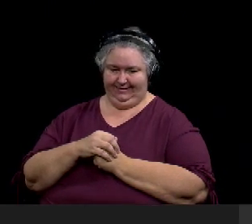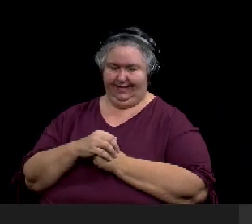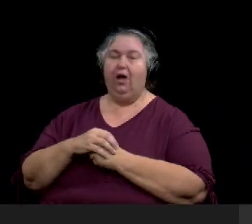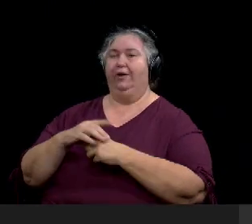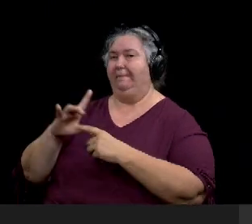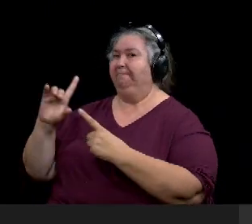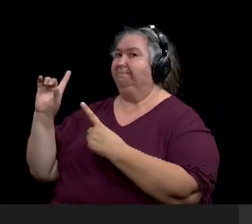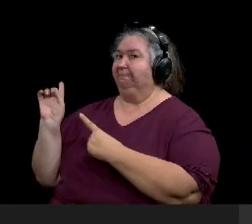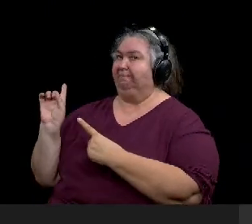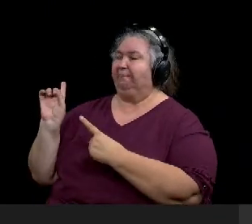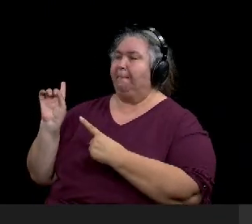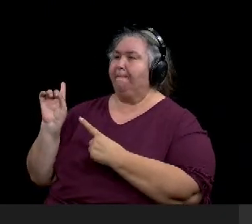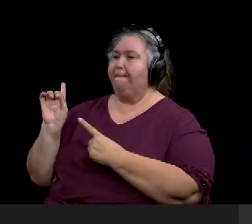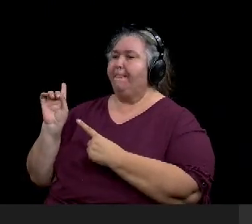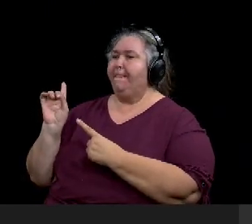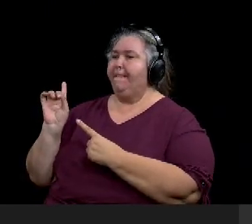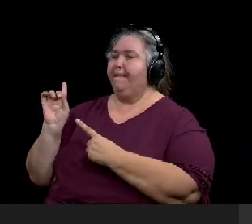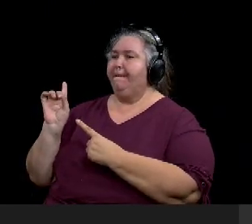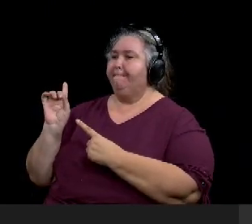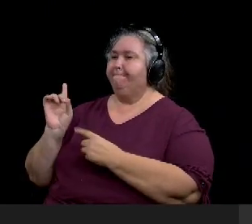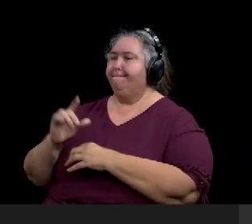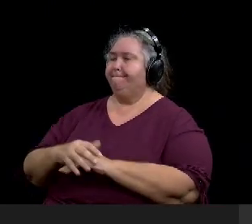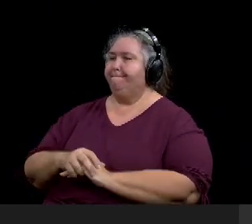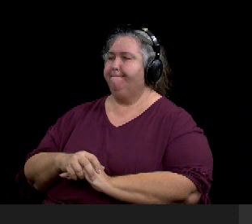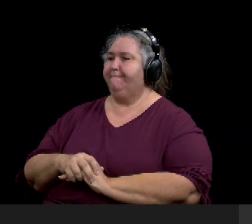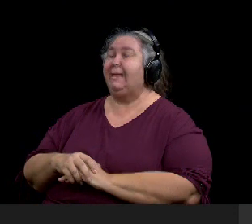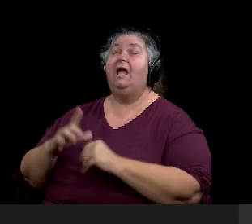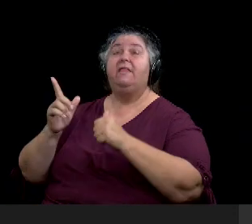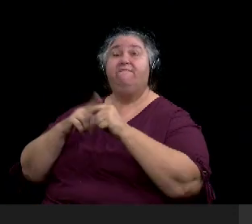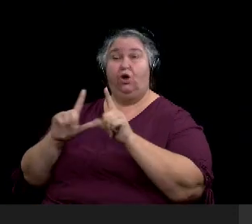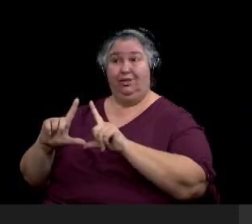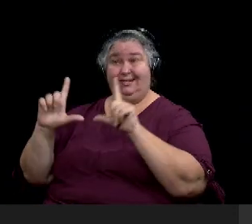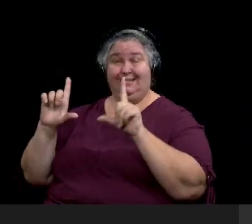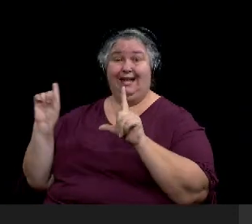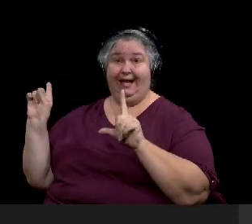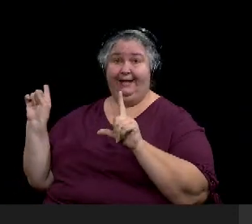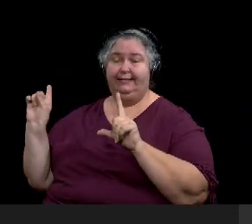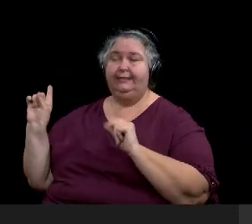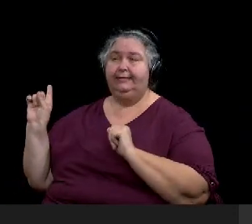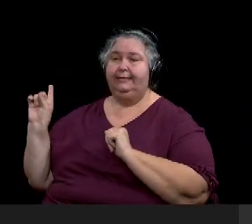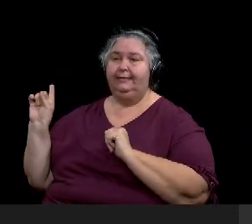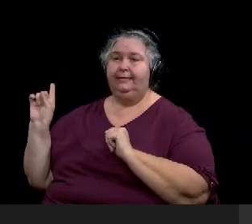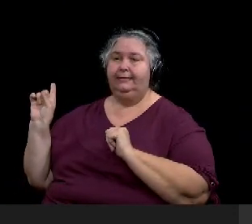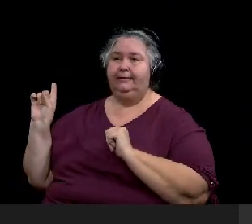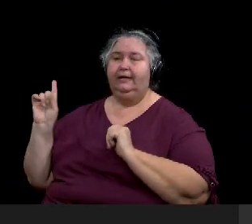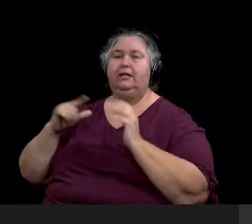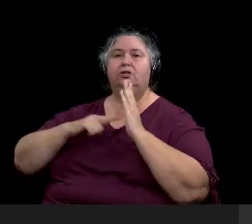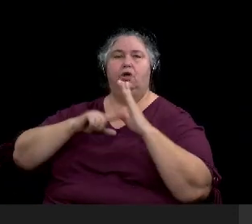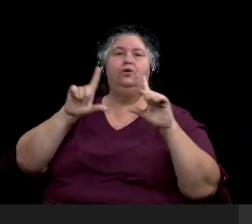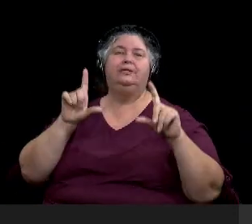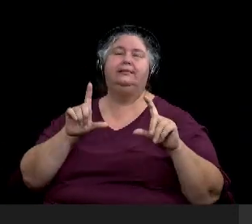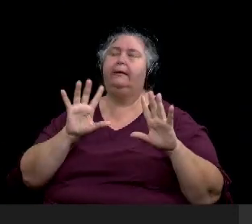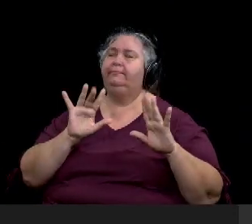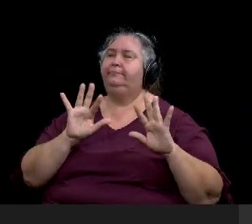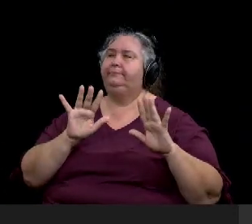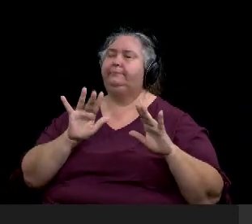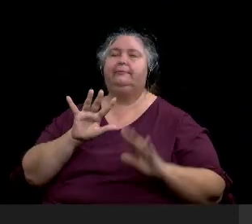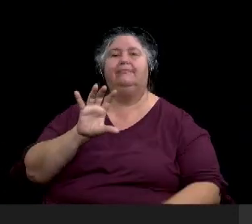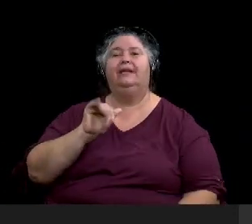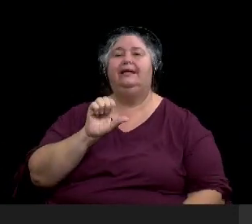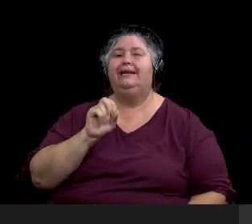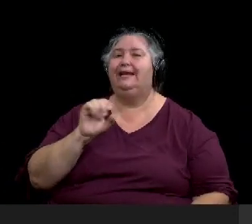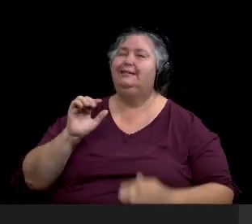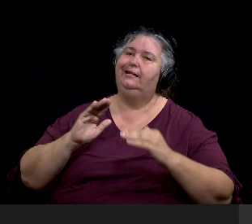is the first slide shows that our testing has now, our cases have now